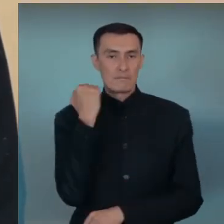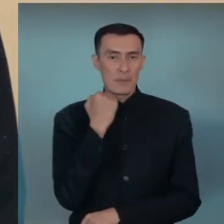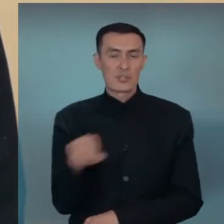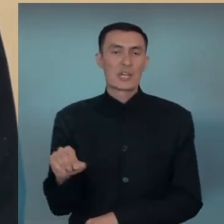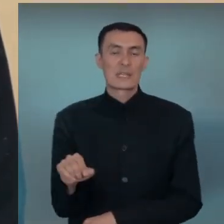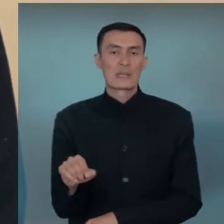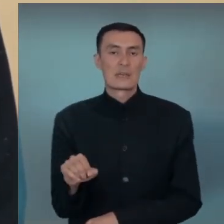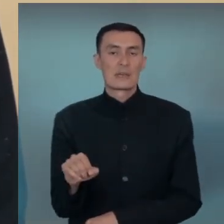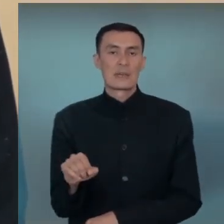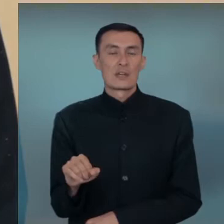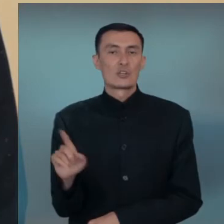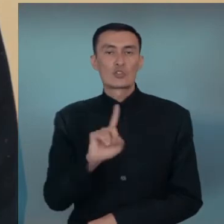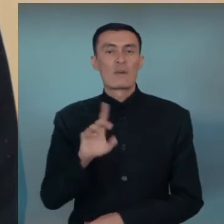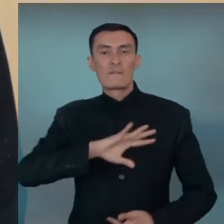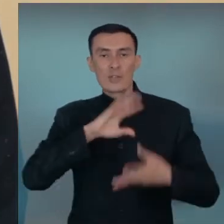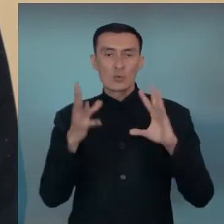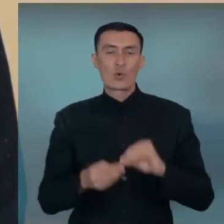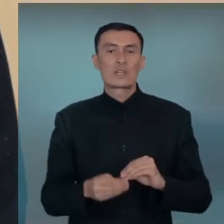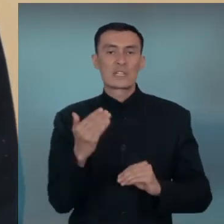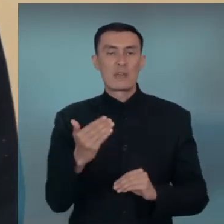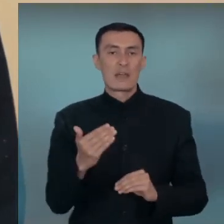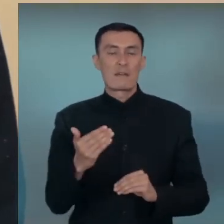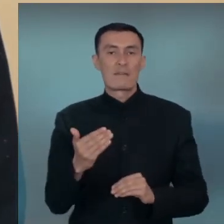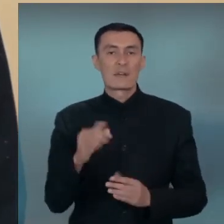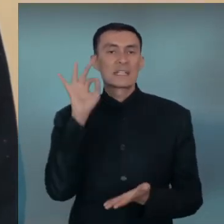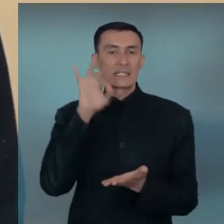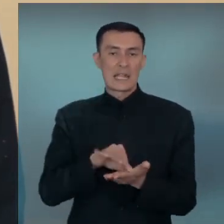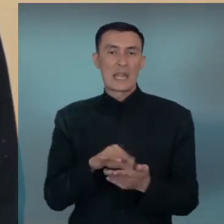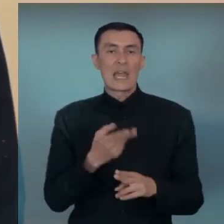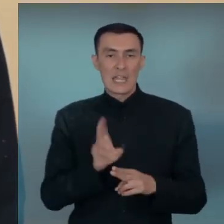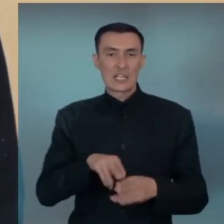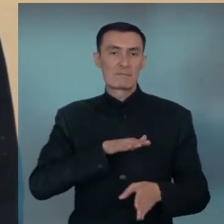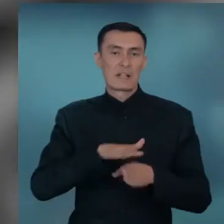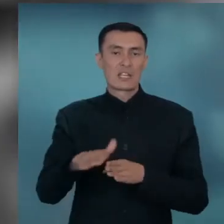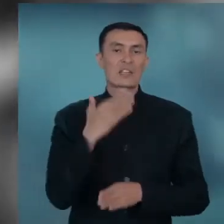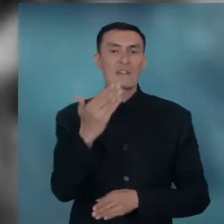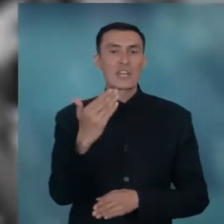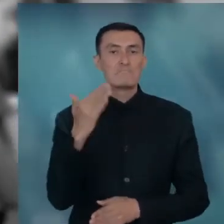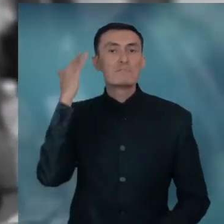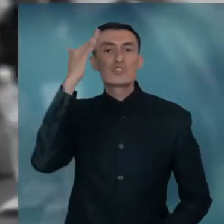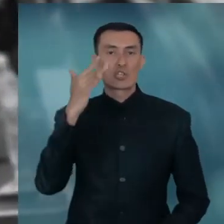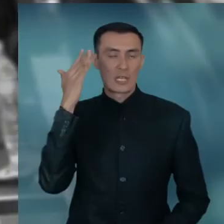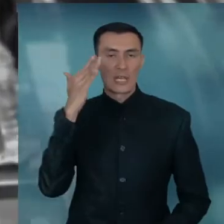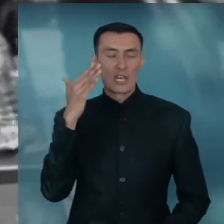gain small victories every day that in the end will lead you to the ultimate goal of your